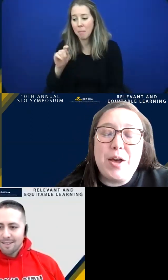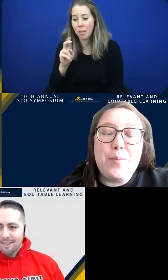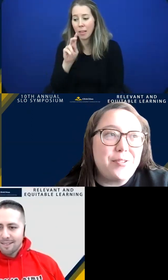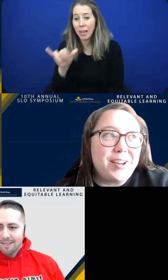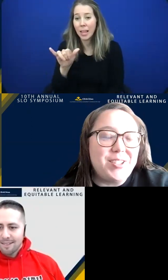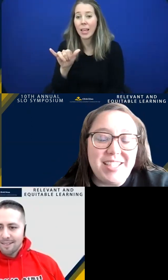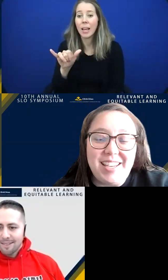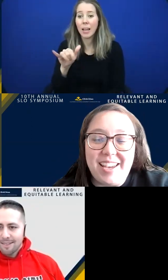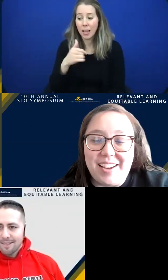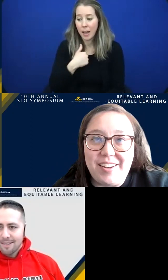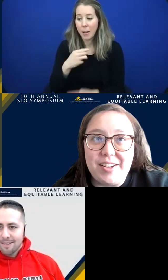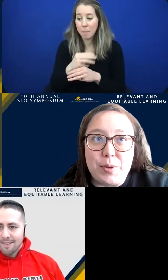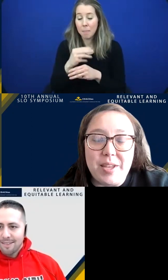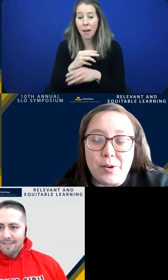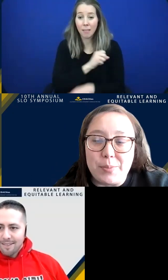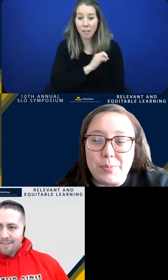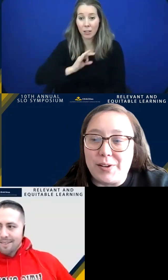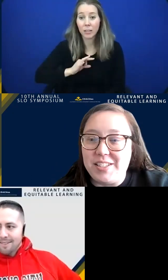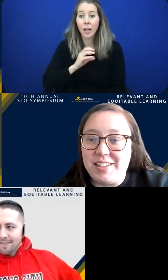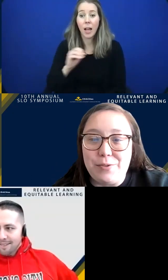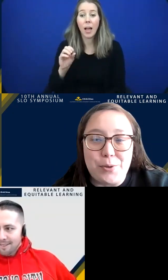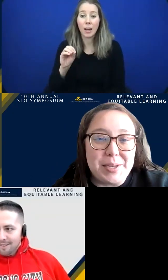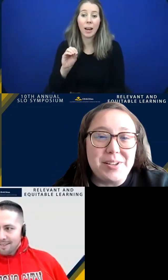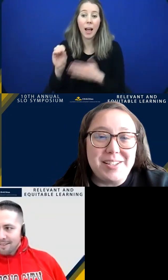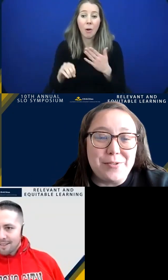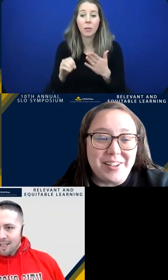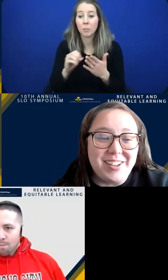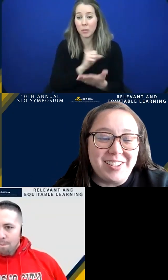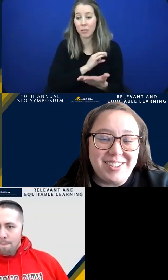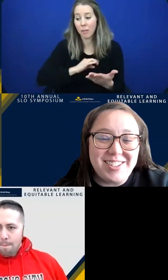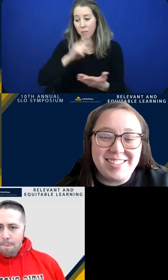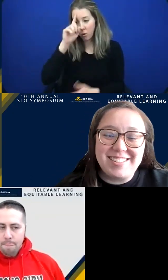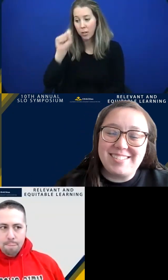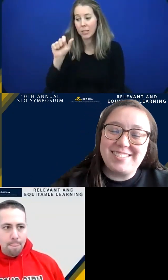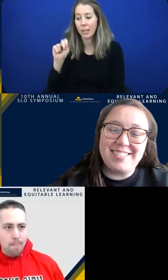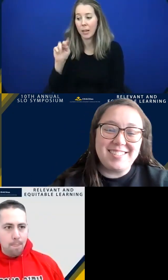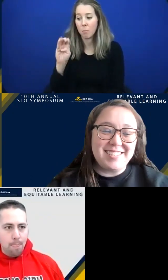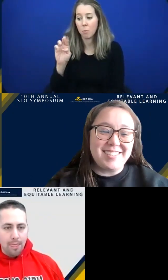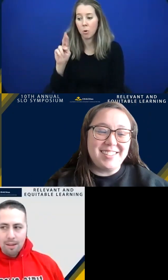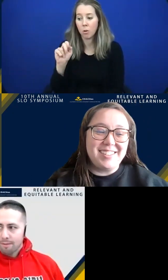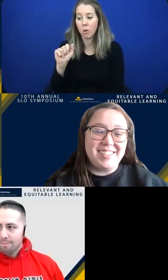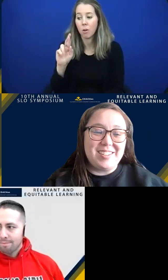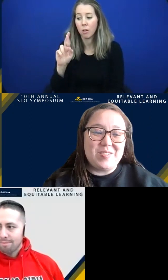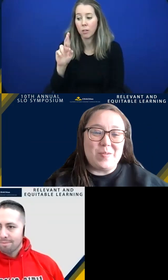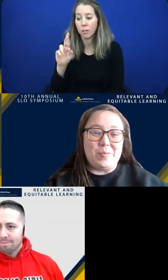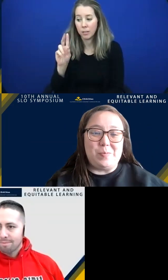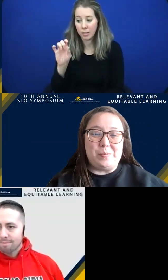I'm math faculty and the outcomes faculty lead from San Bernardino Valley College.